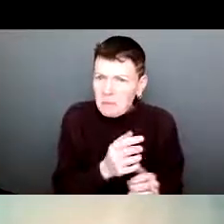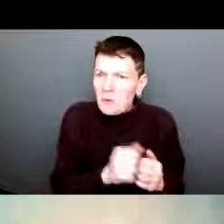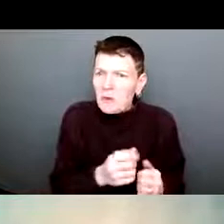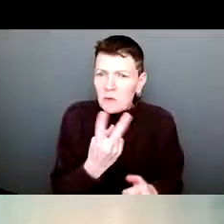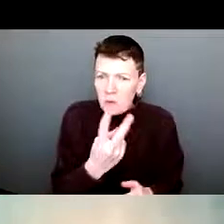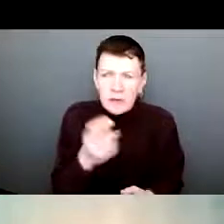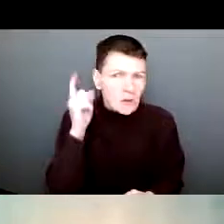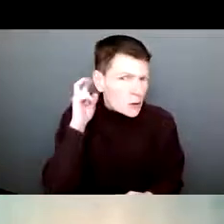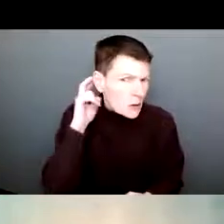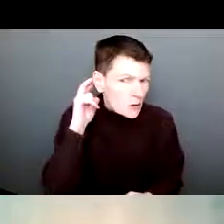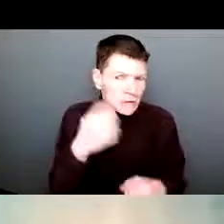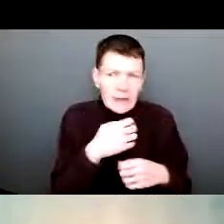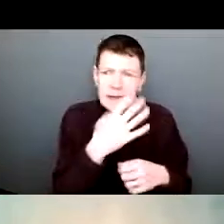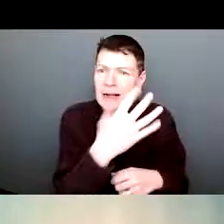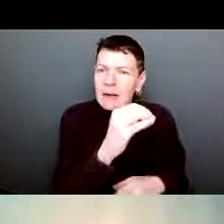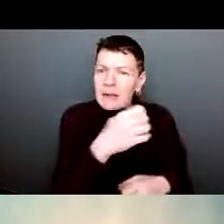implant manufacturers.